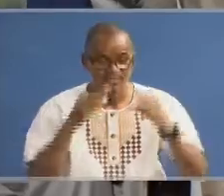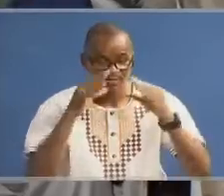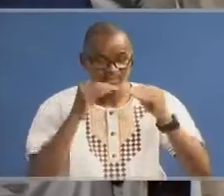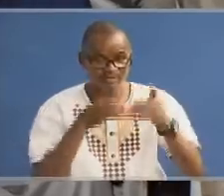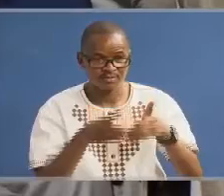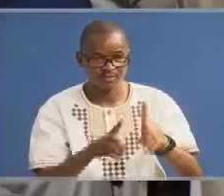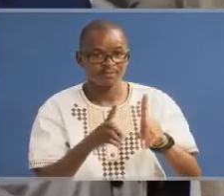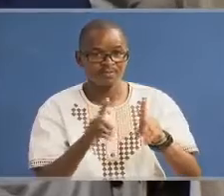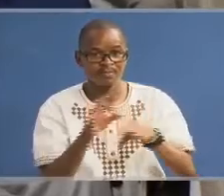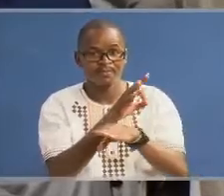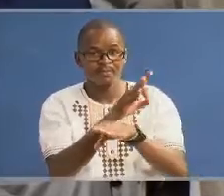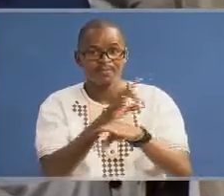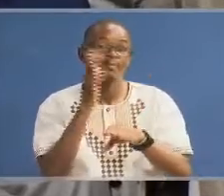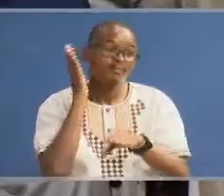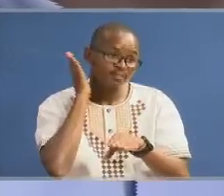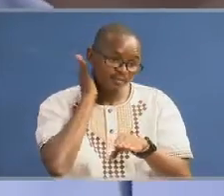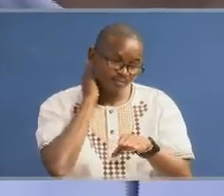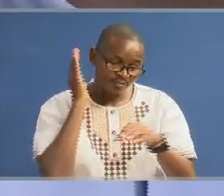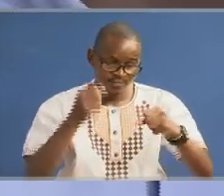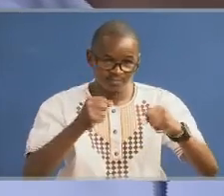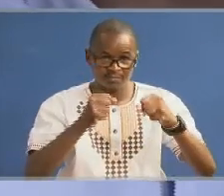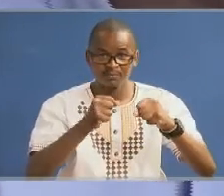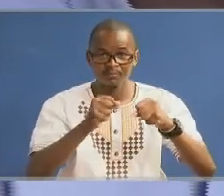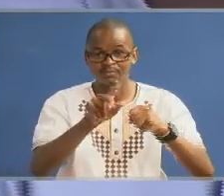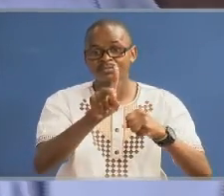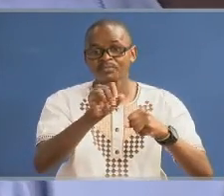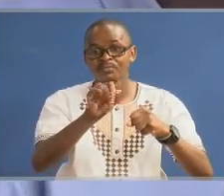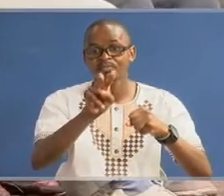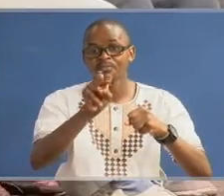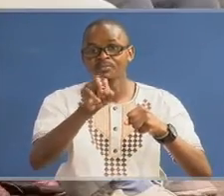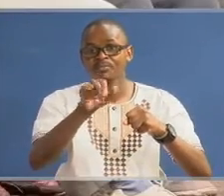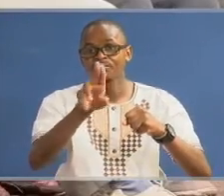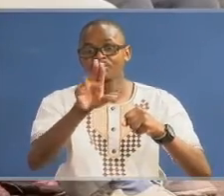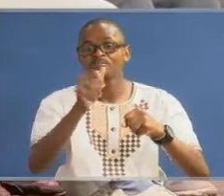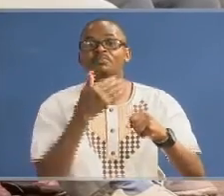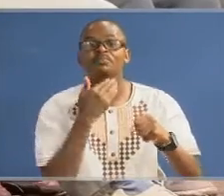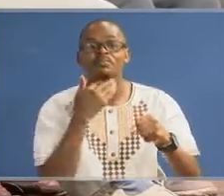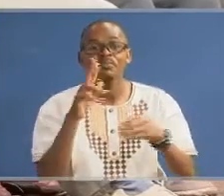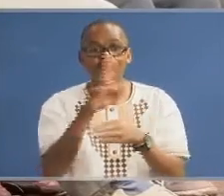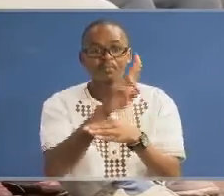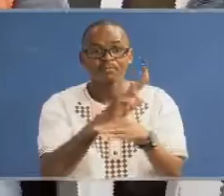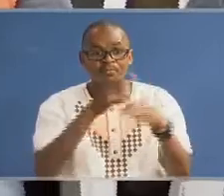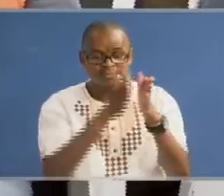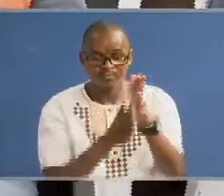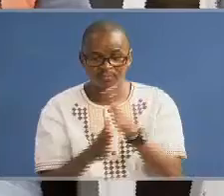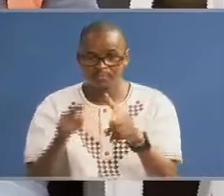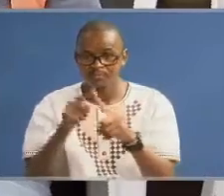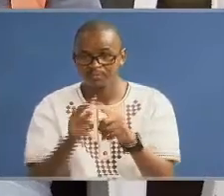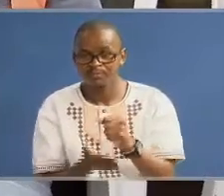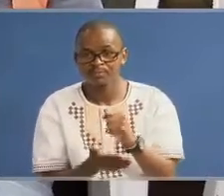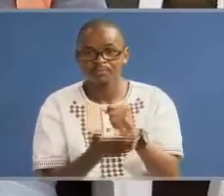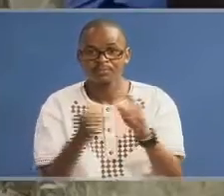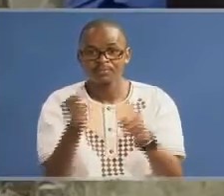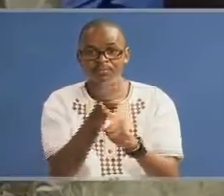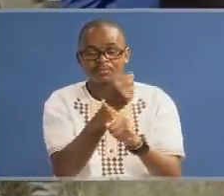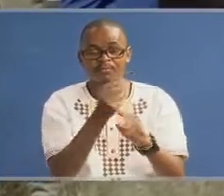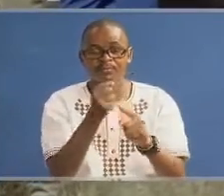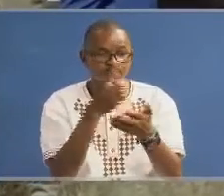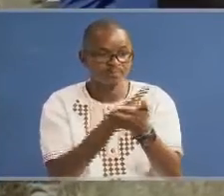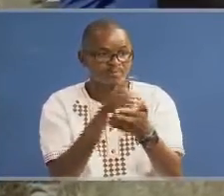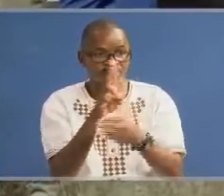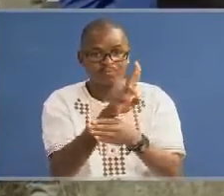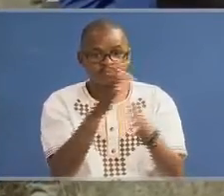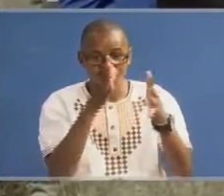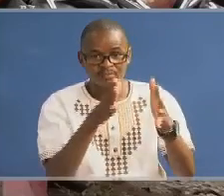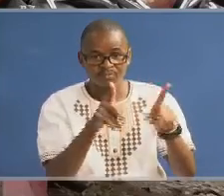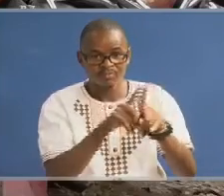Speaking during the event, Murang’a County Commander Joseph Kinywa said they intend to use the strategy to help fight drug abuse among